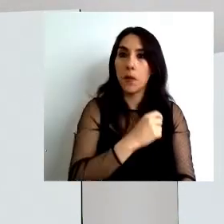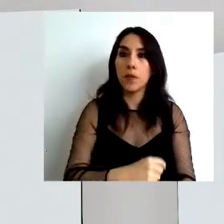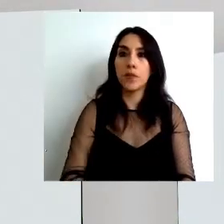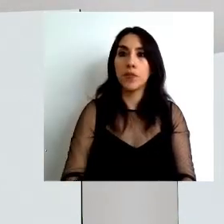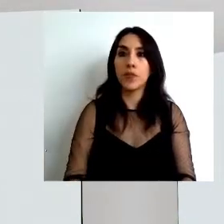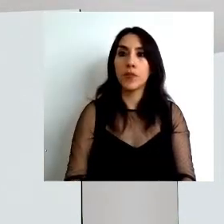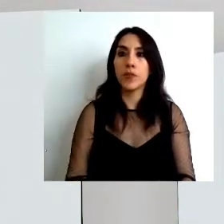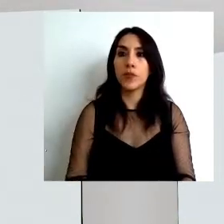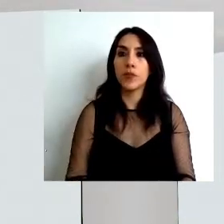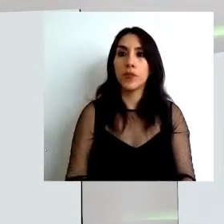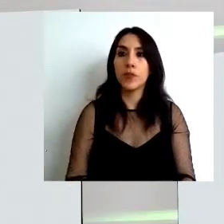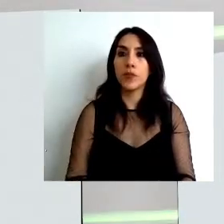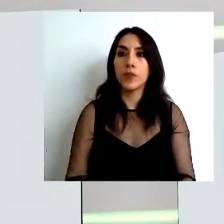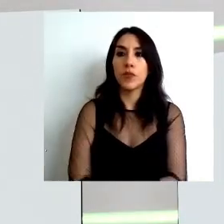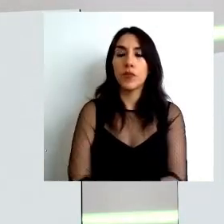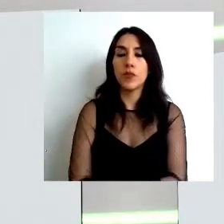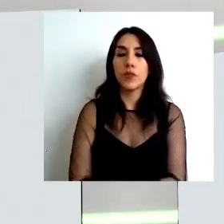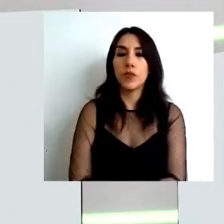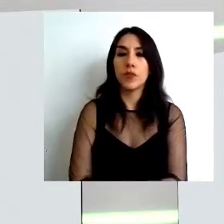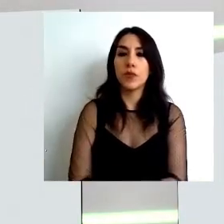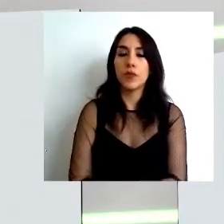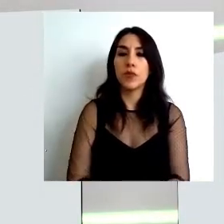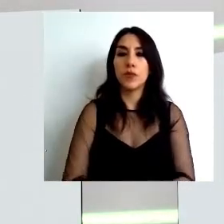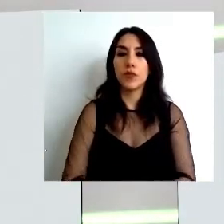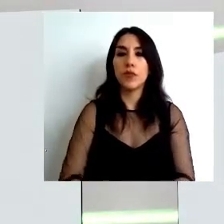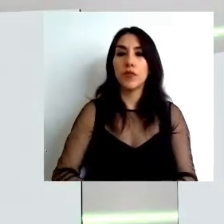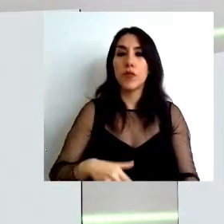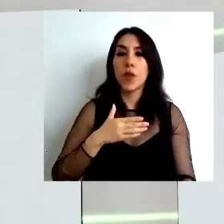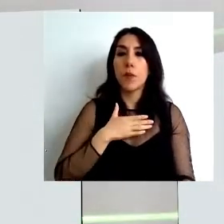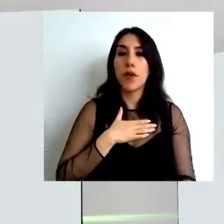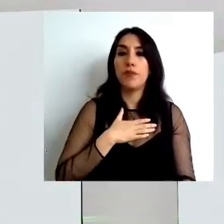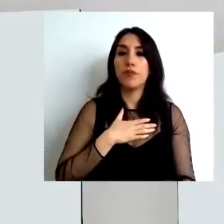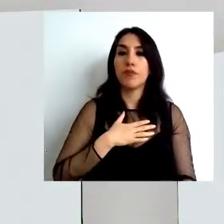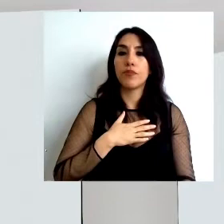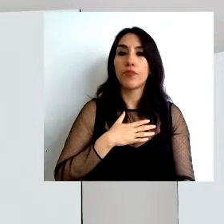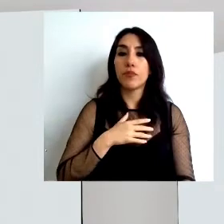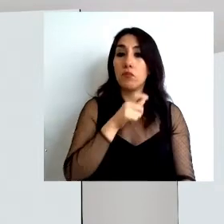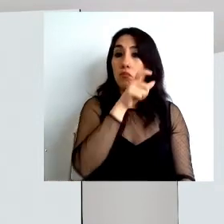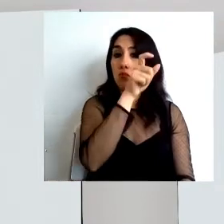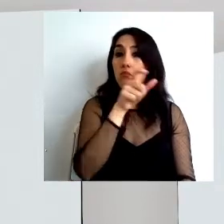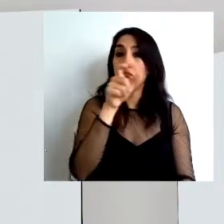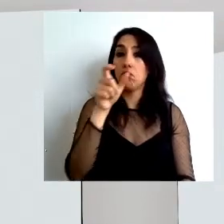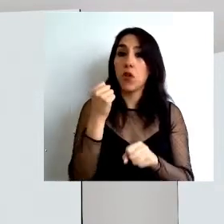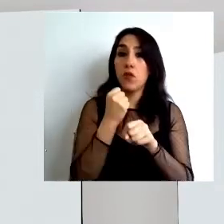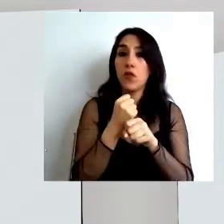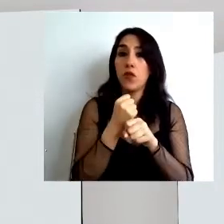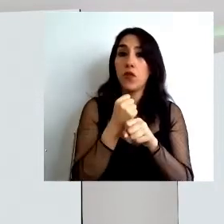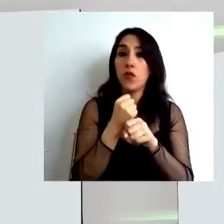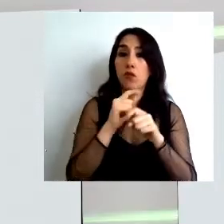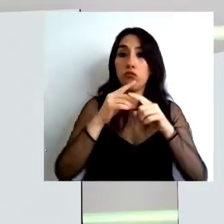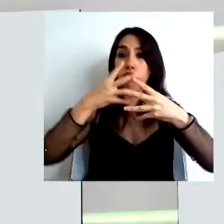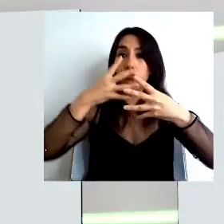perhaps post this in the chat, please. Slido.com, access code